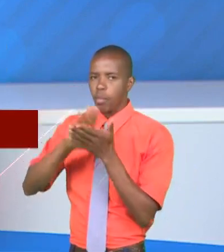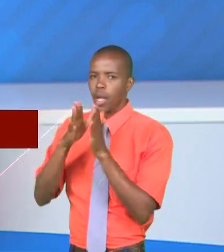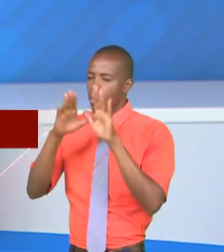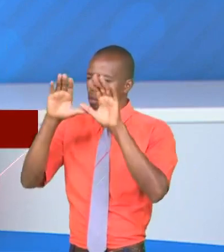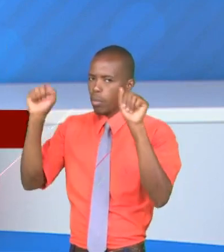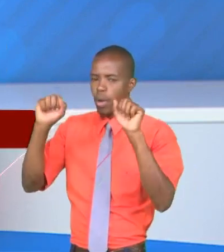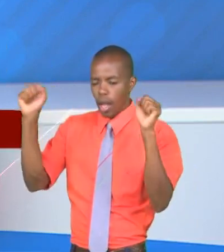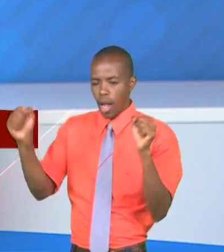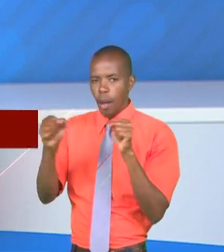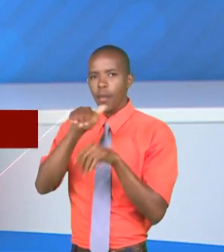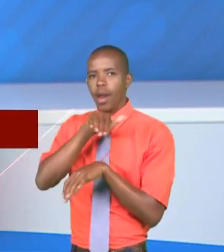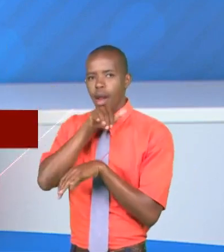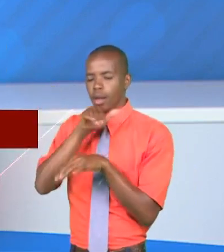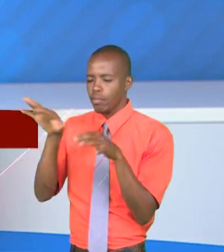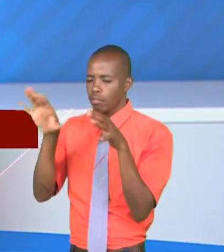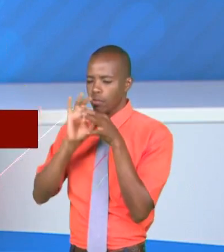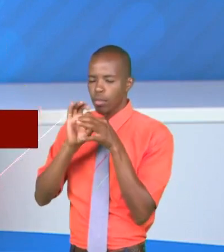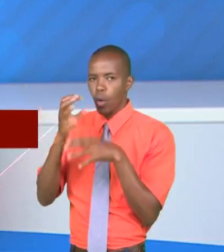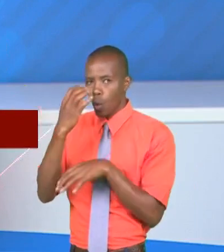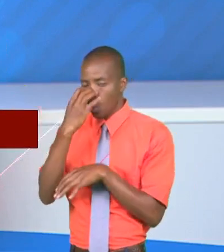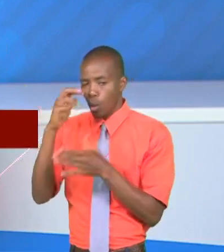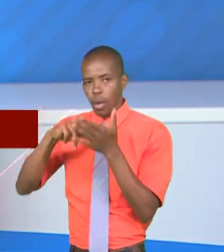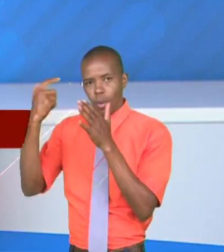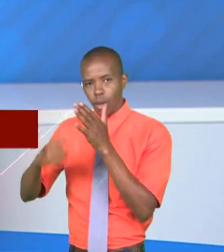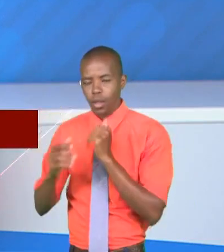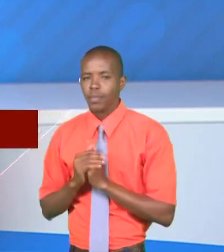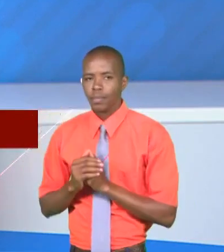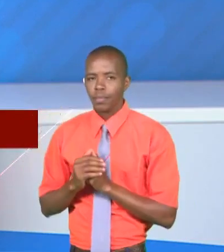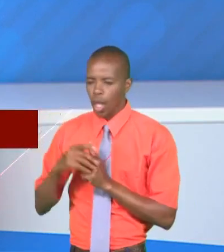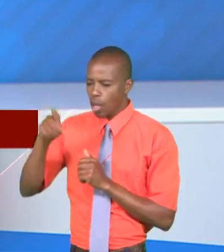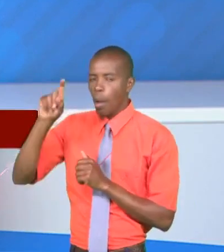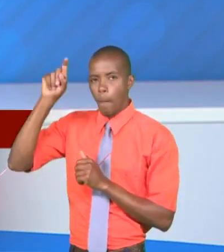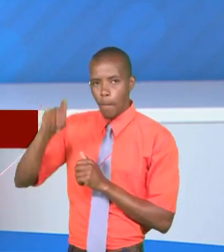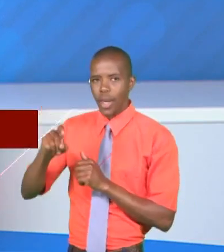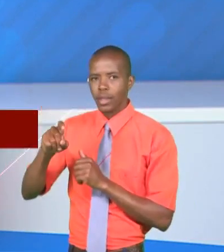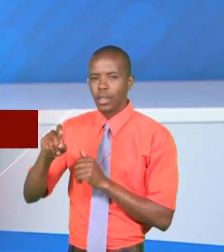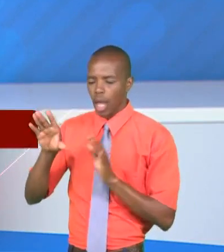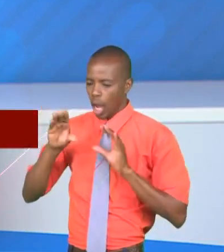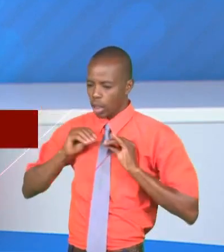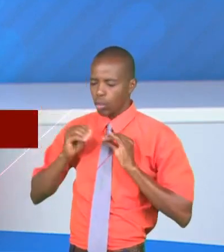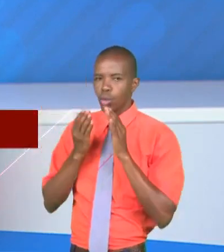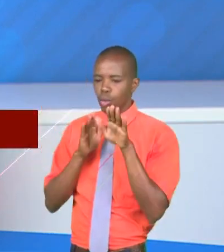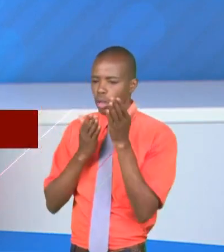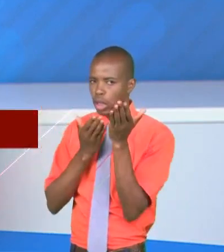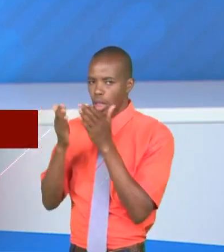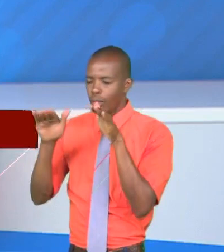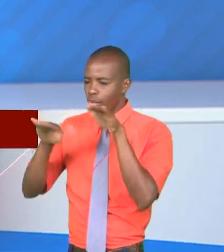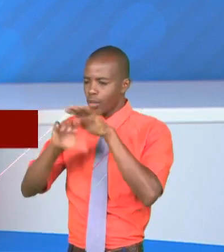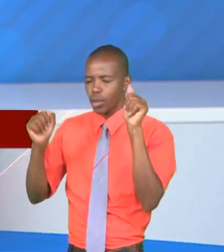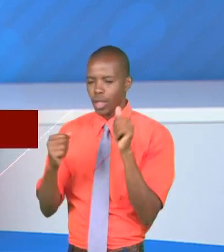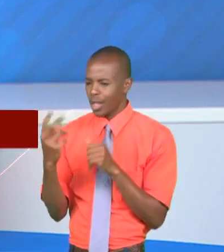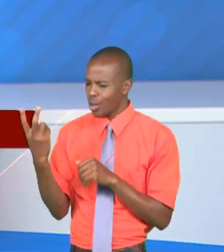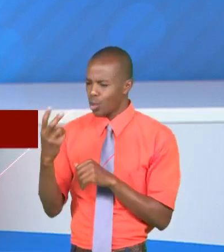if Raila goes to join Ruto, it means that he has to go to be number two. Again, these two